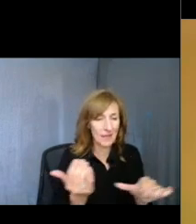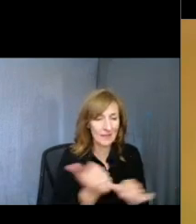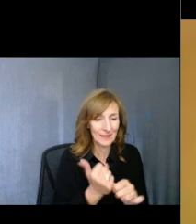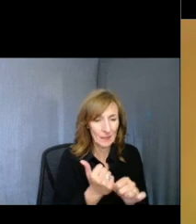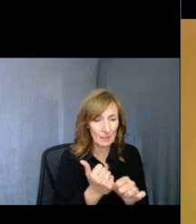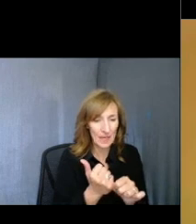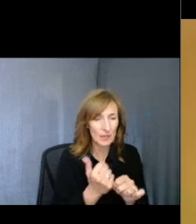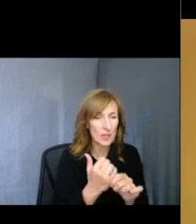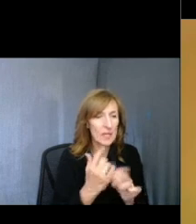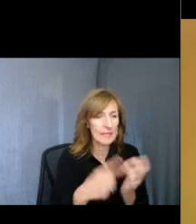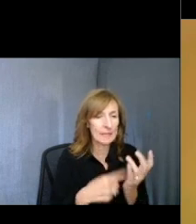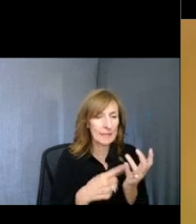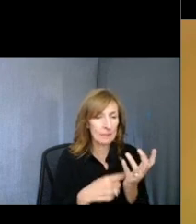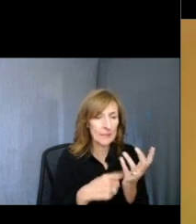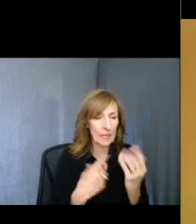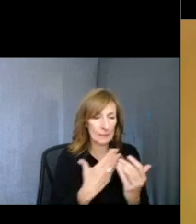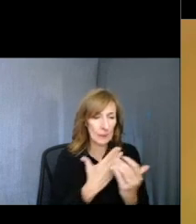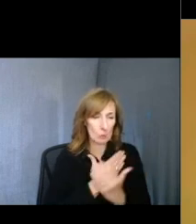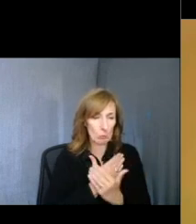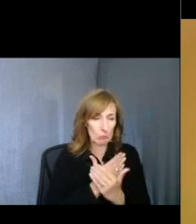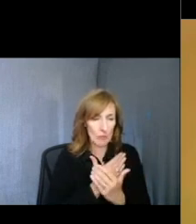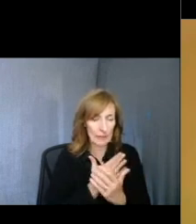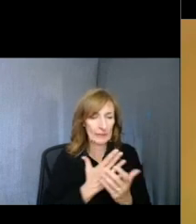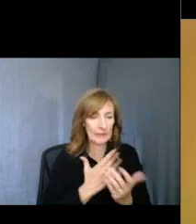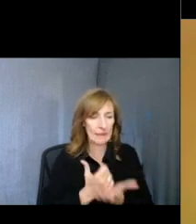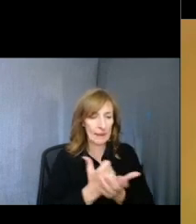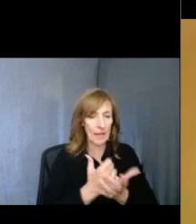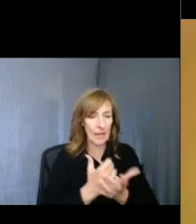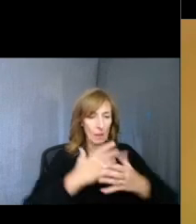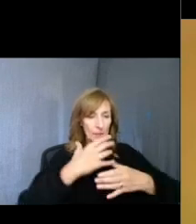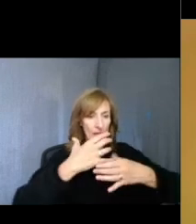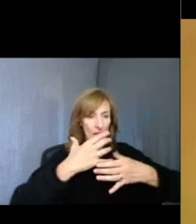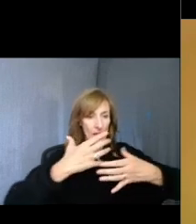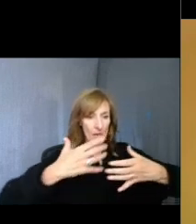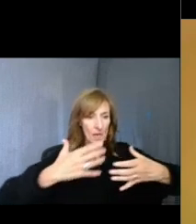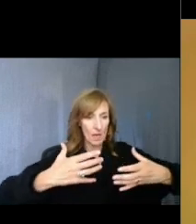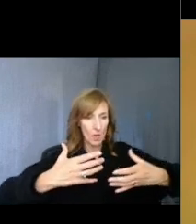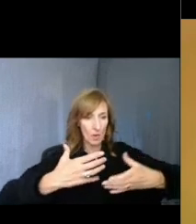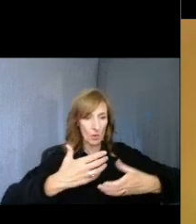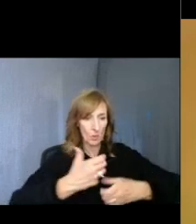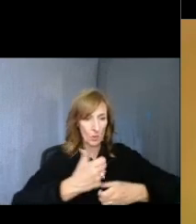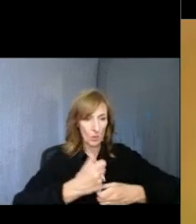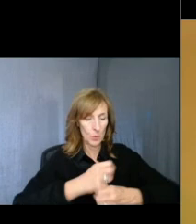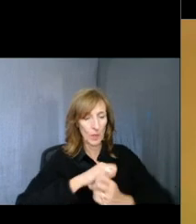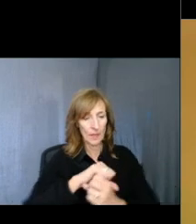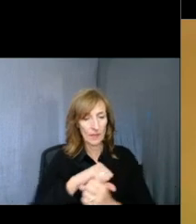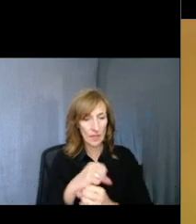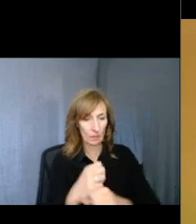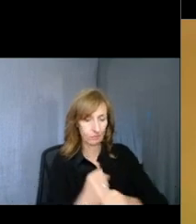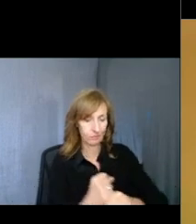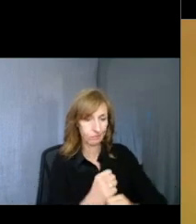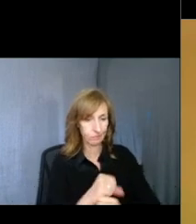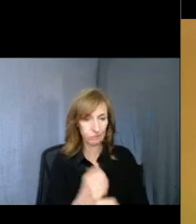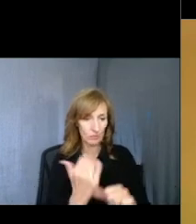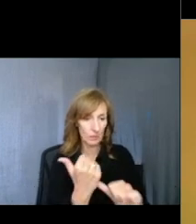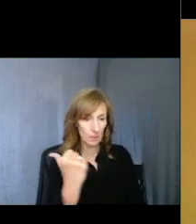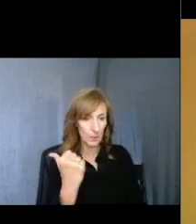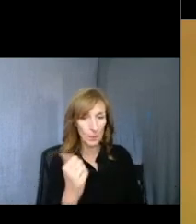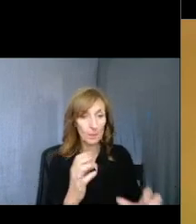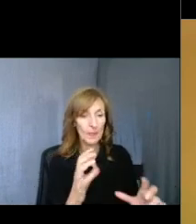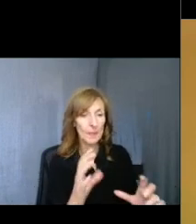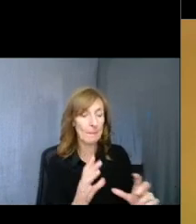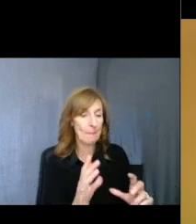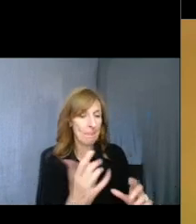of the large intestine. Okay. This woman is asking, she'd appreciate any advice or feedback regarding